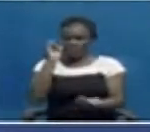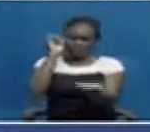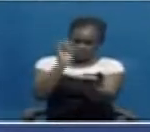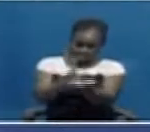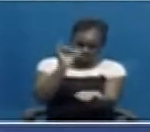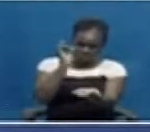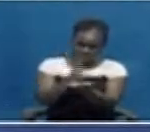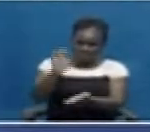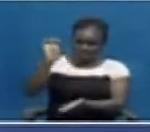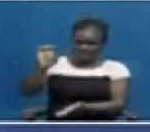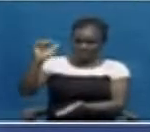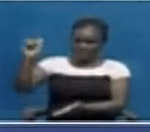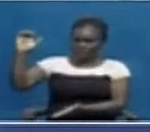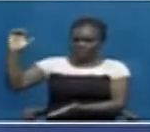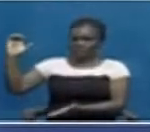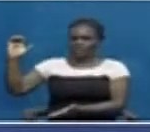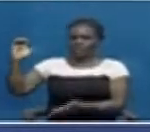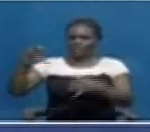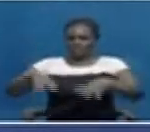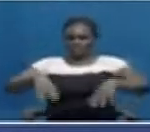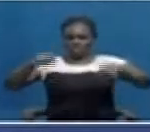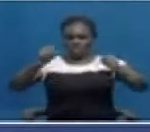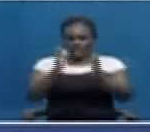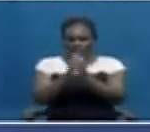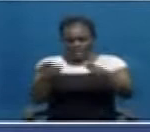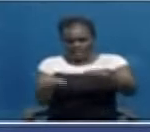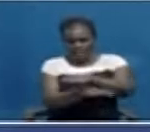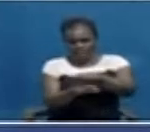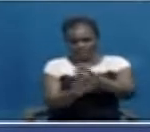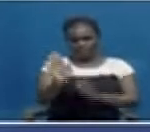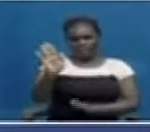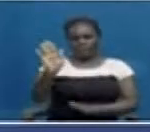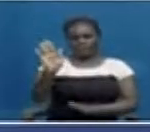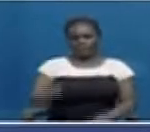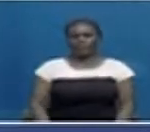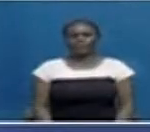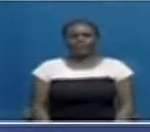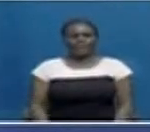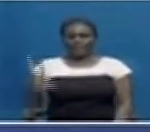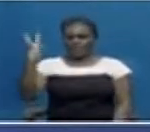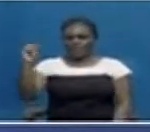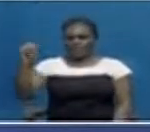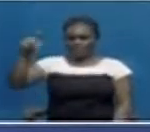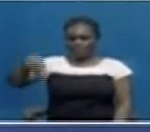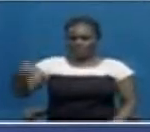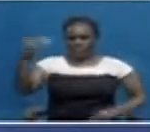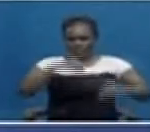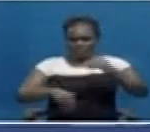the EACC Chief Executive Halakhe Waqo and his deputy Michael Mubea. The MPs, who